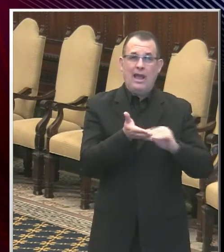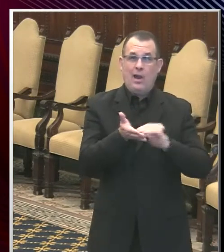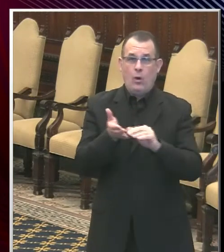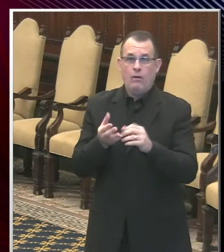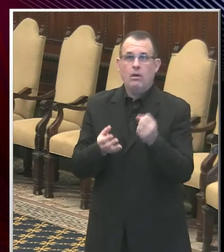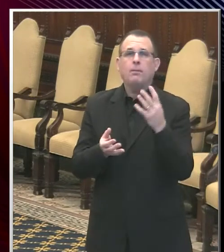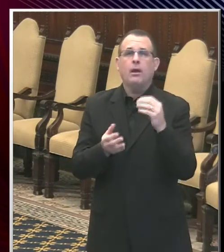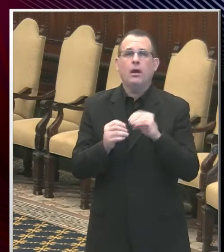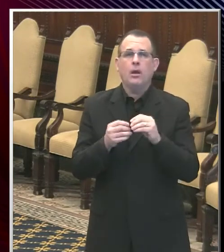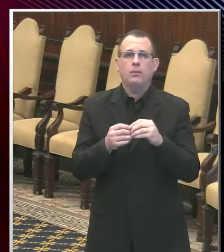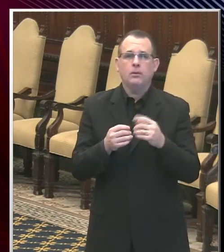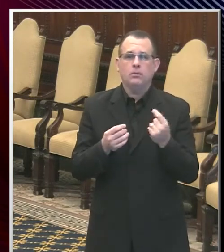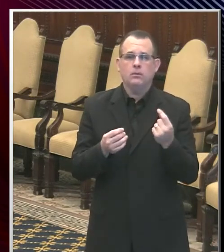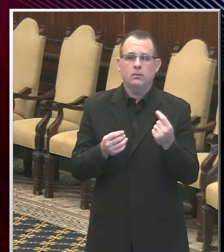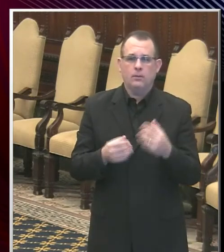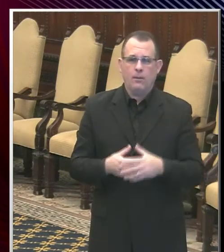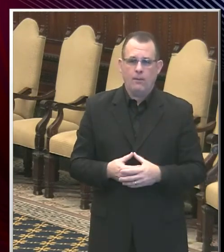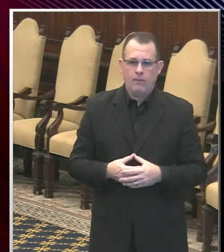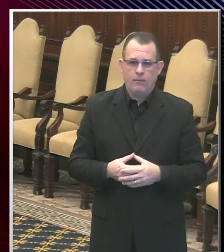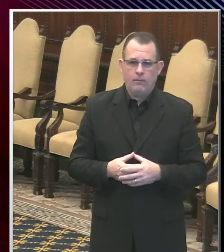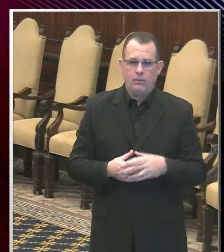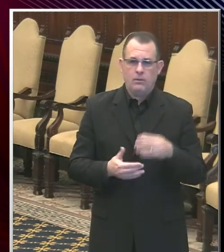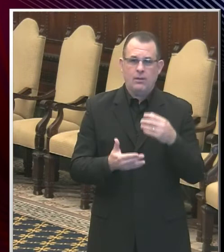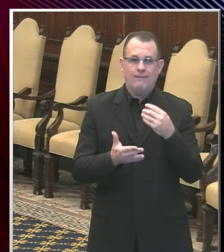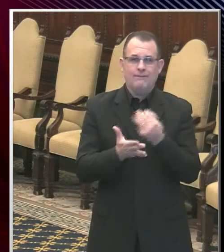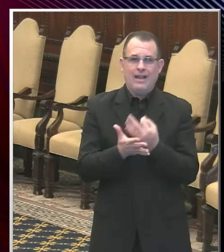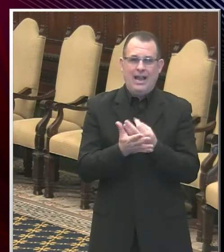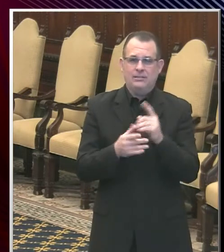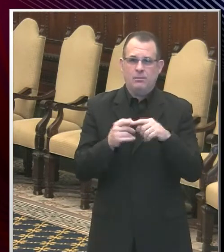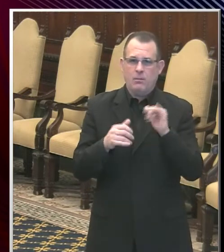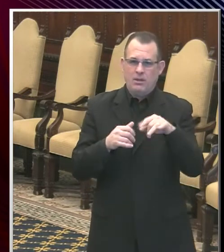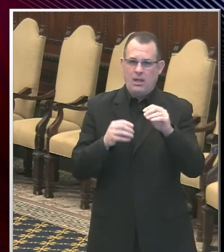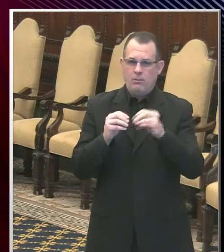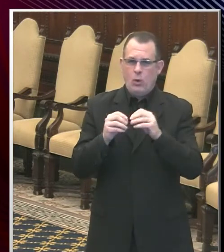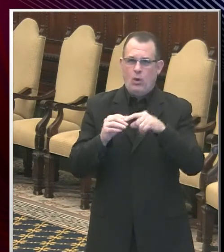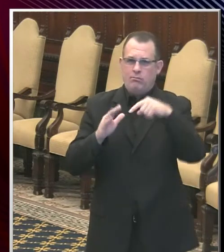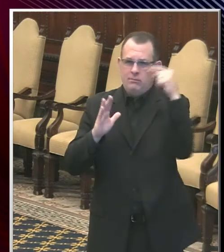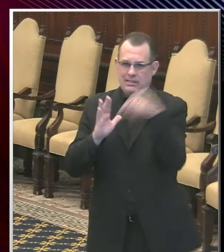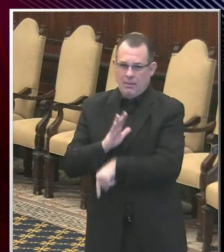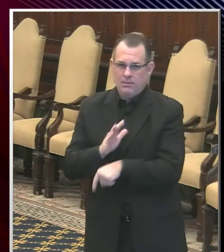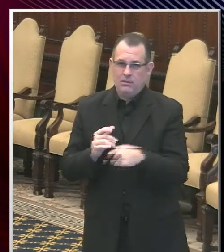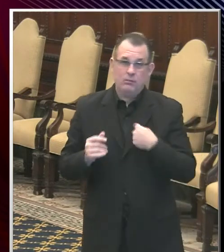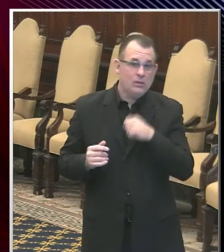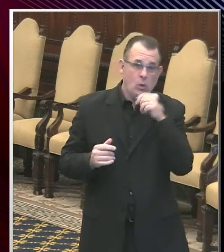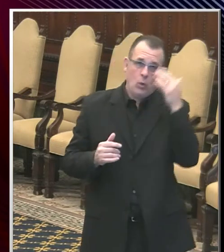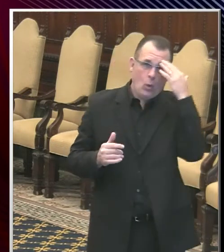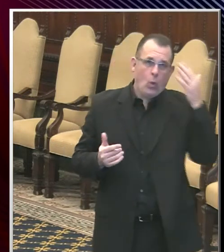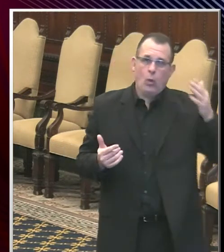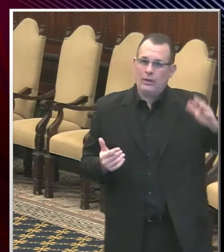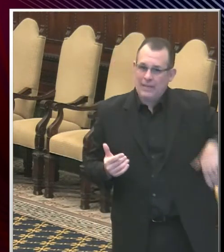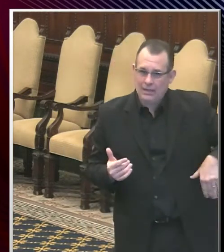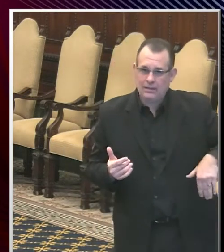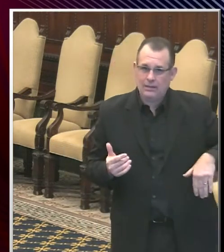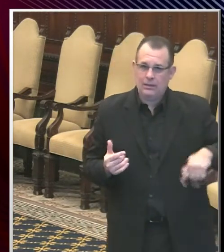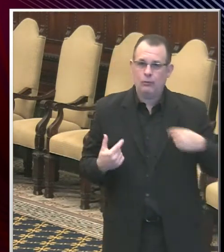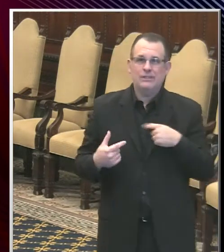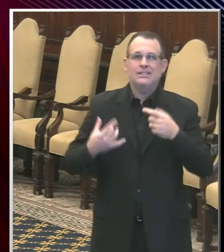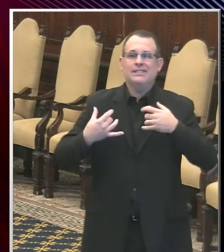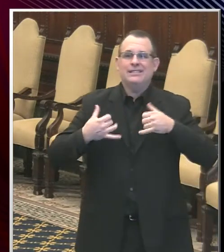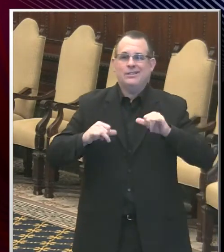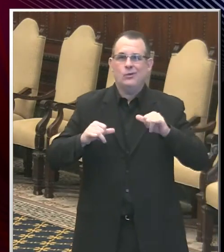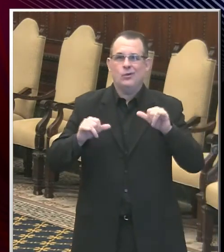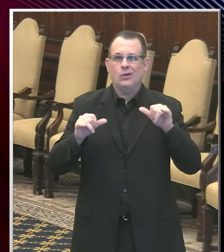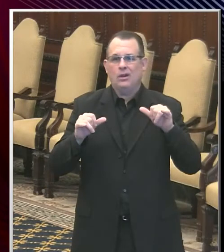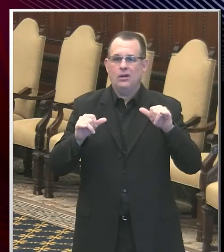They can. The finance people can talk about that more in depth, but we don't know. We don't know yet because we're still entering